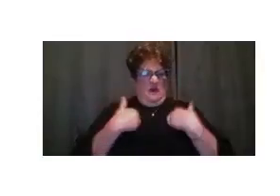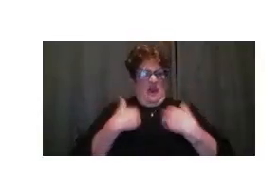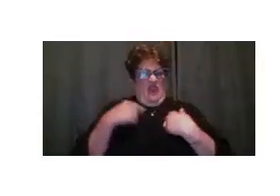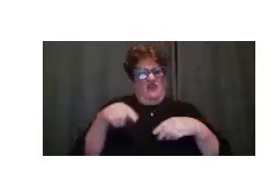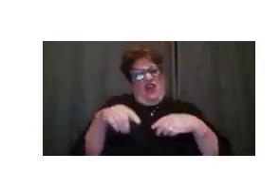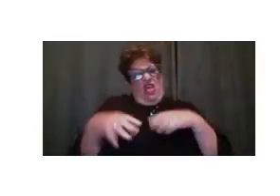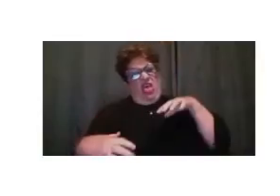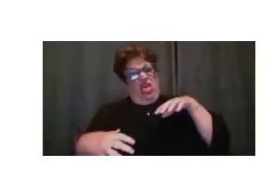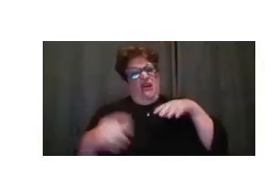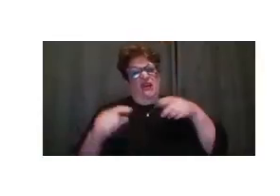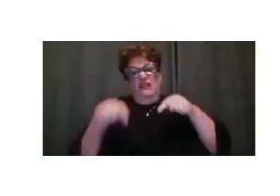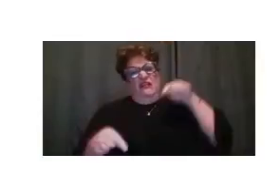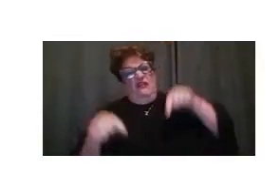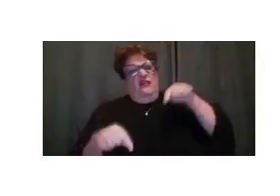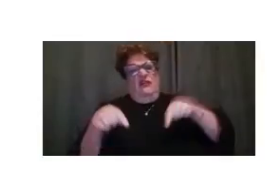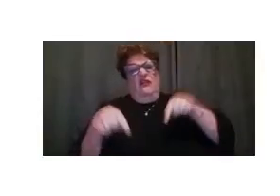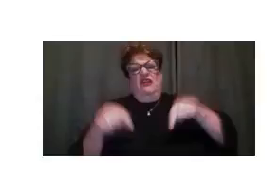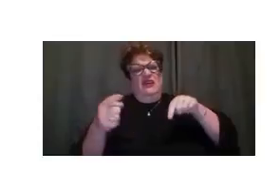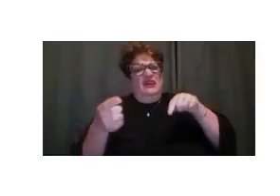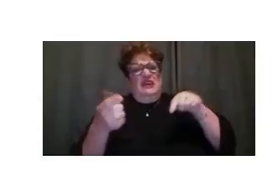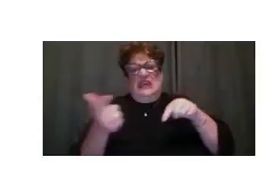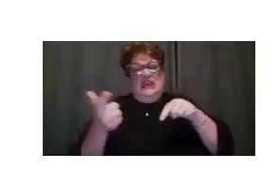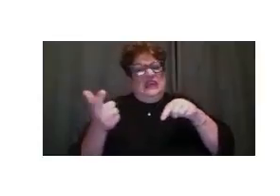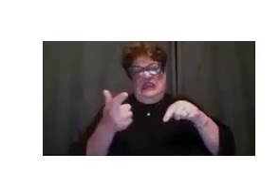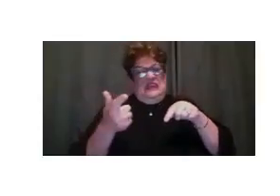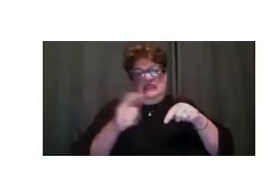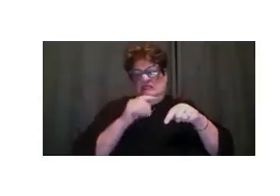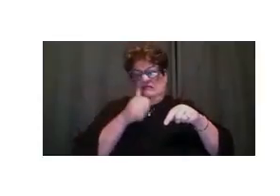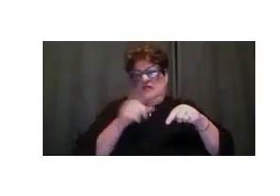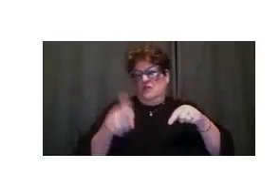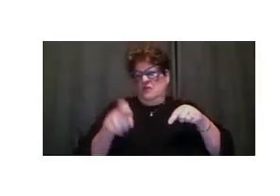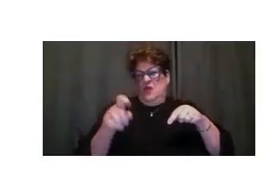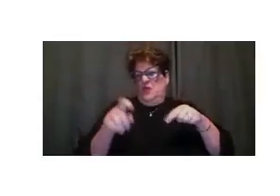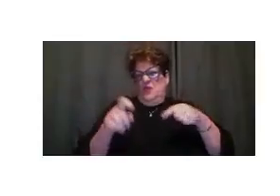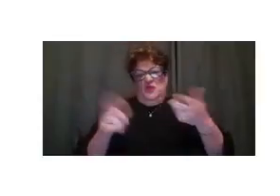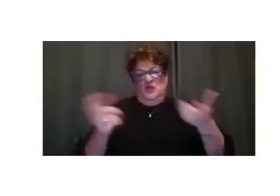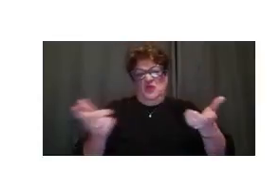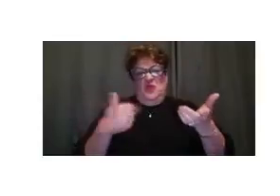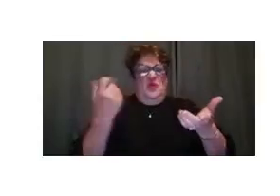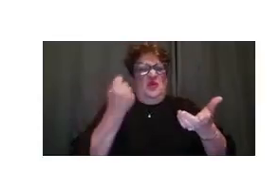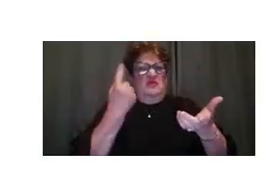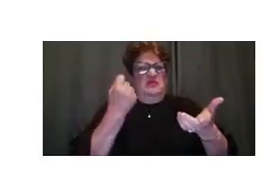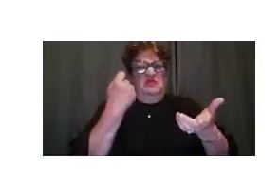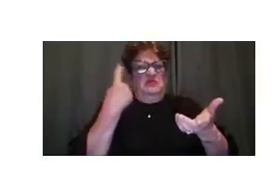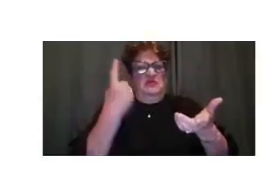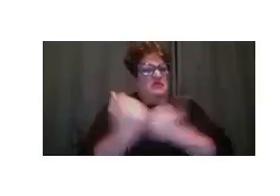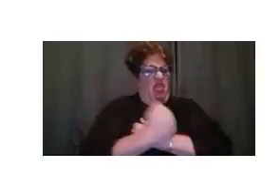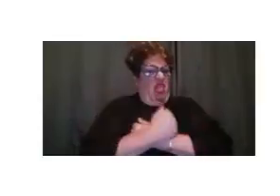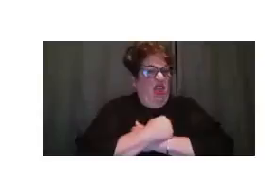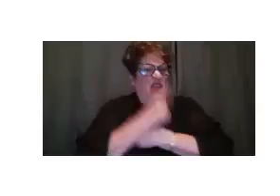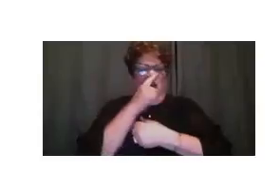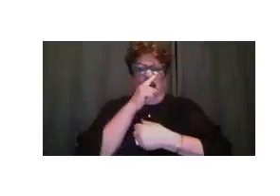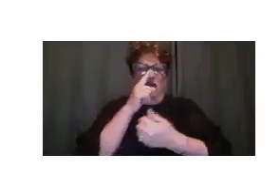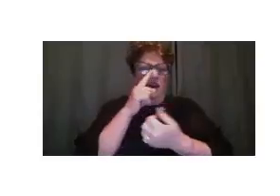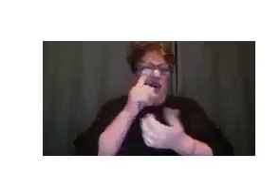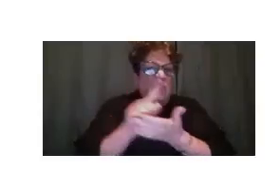disabilities are not supposed to know about love. They're supposed